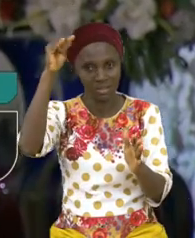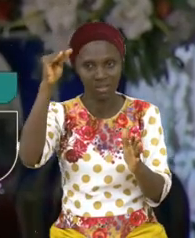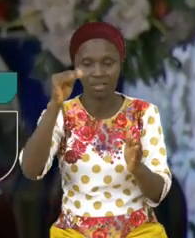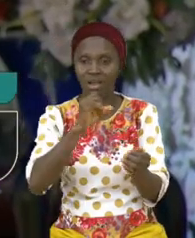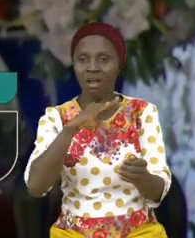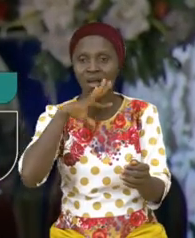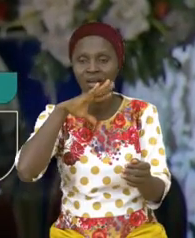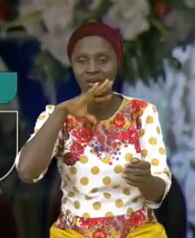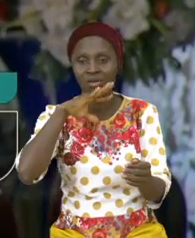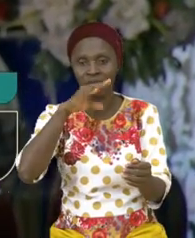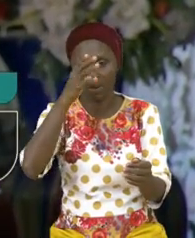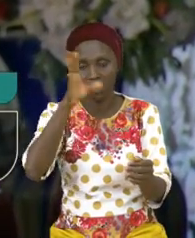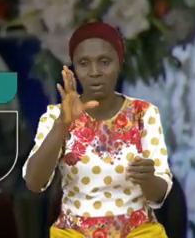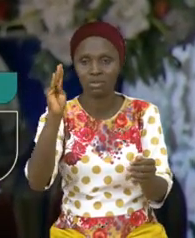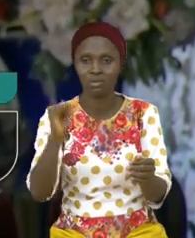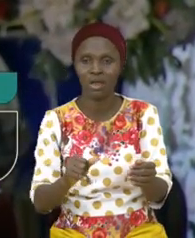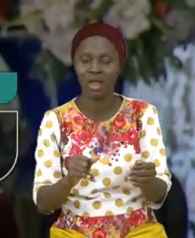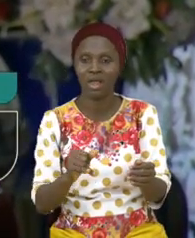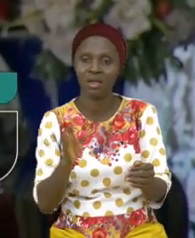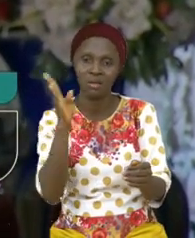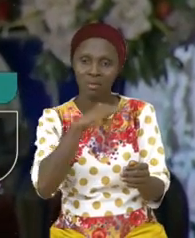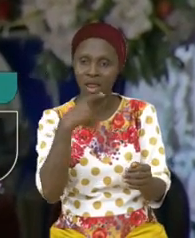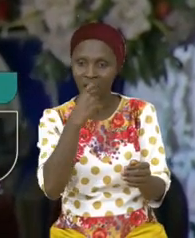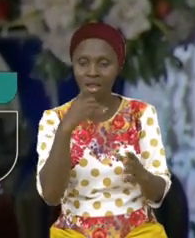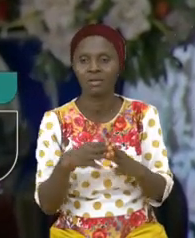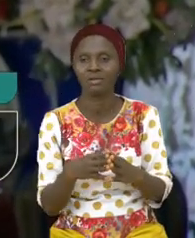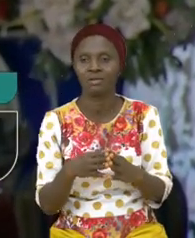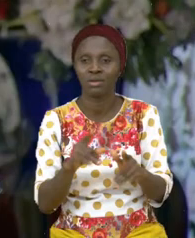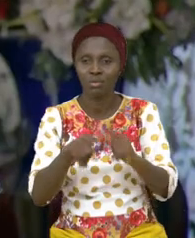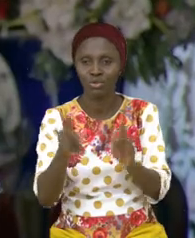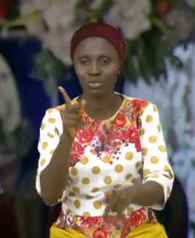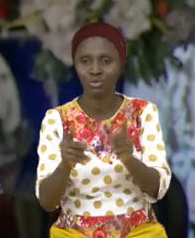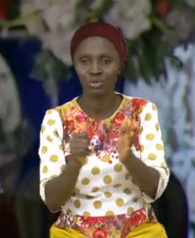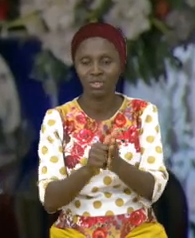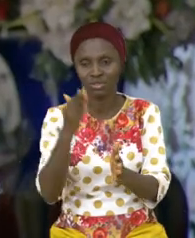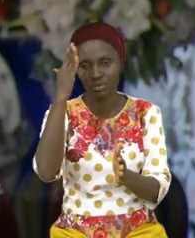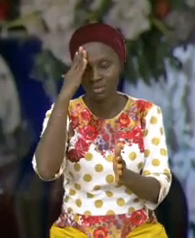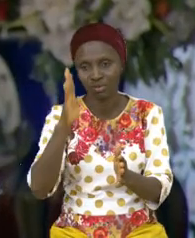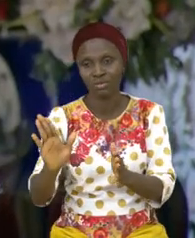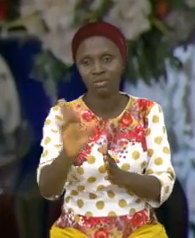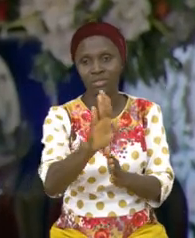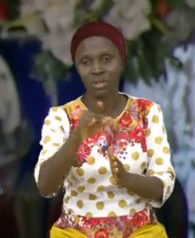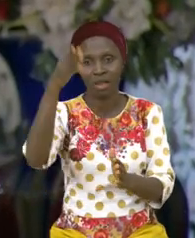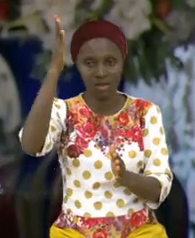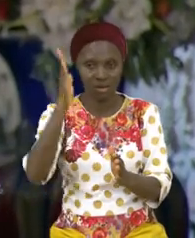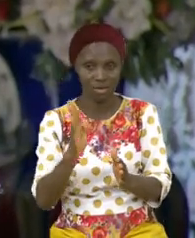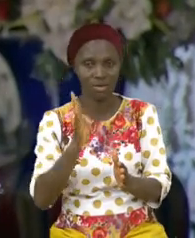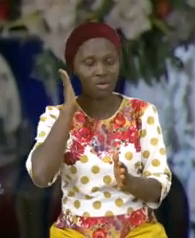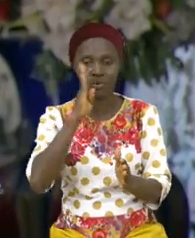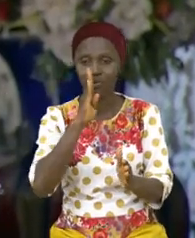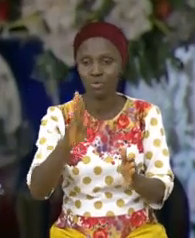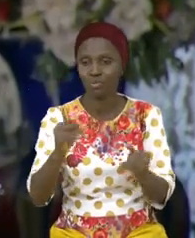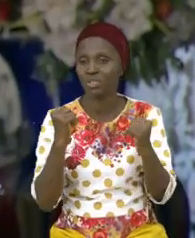flatteries. But the people that do know their God shall be